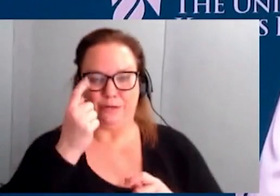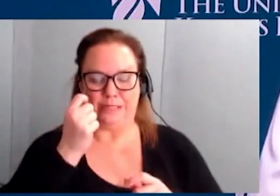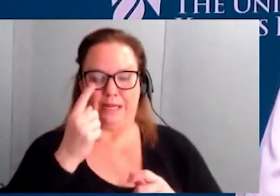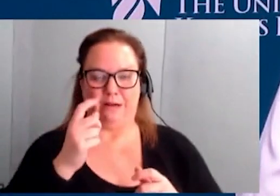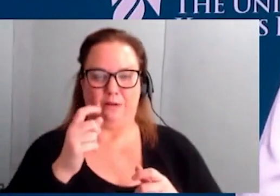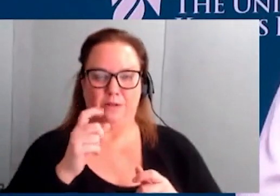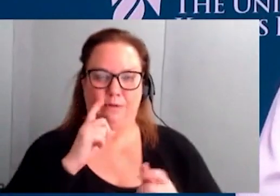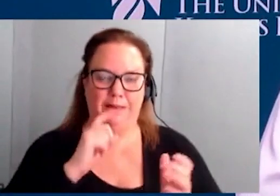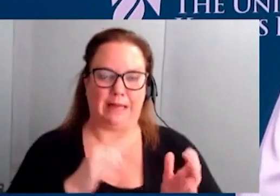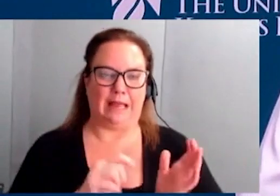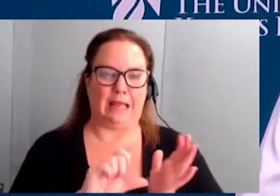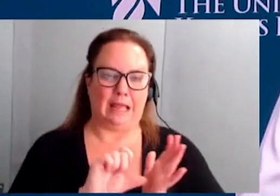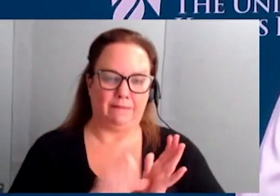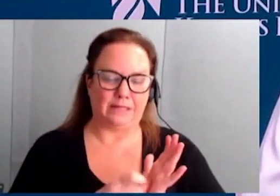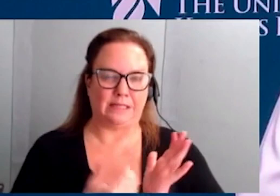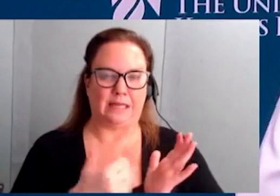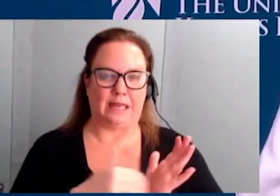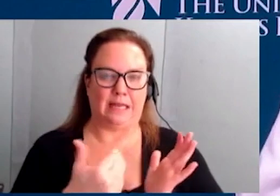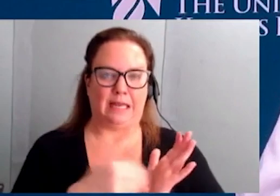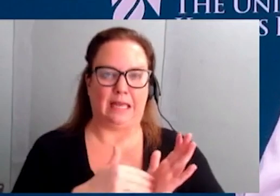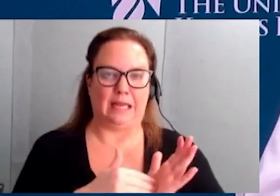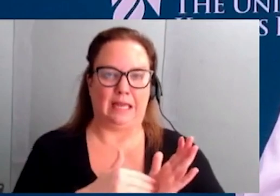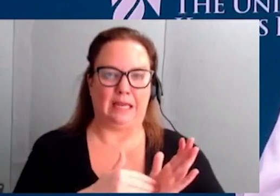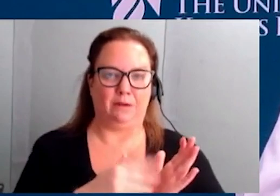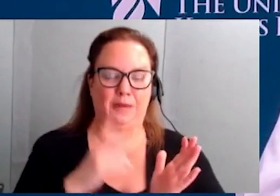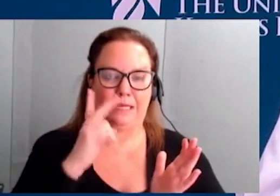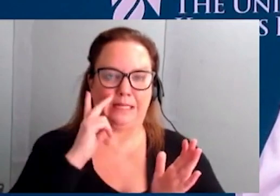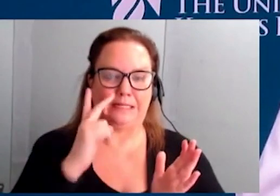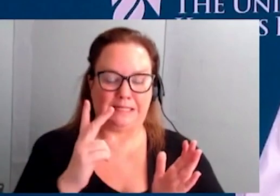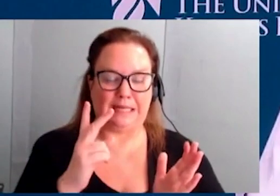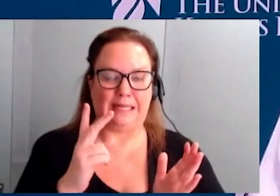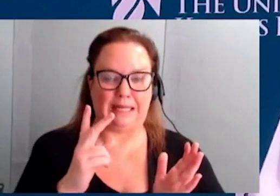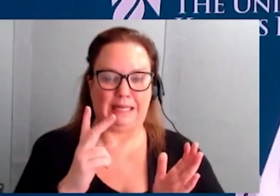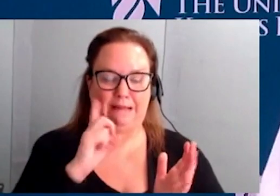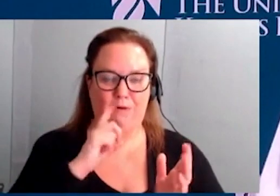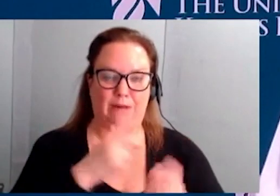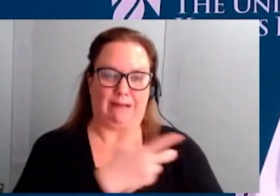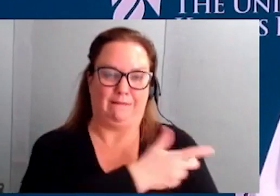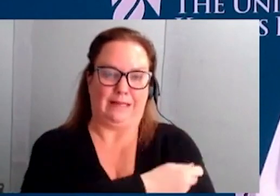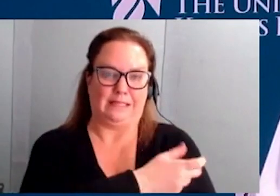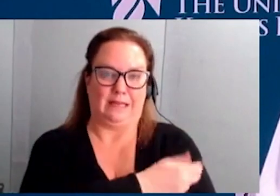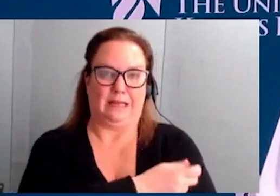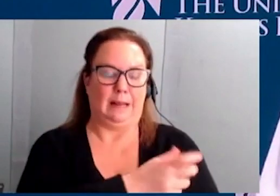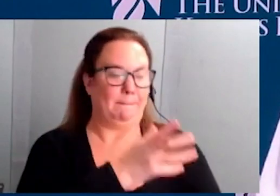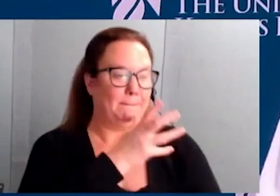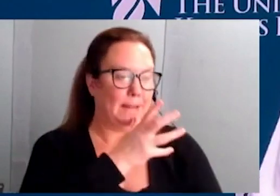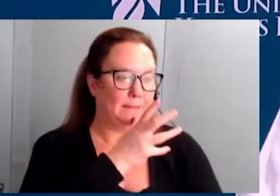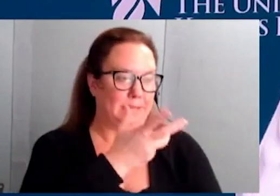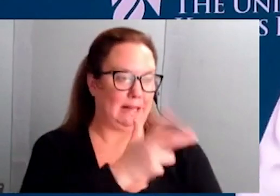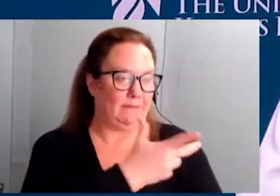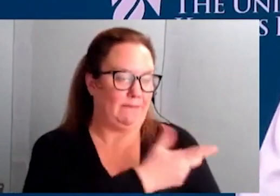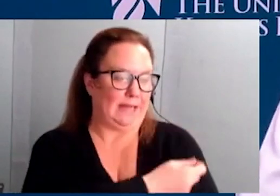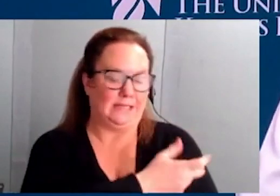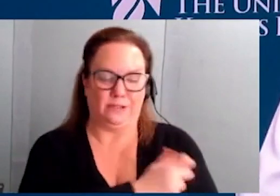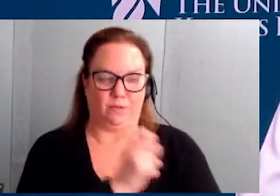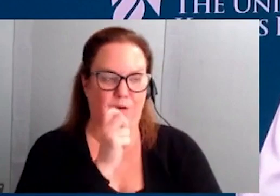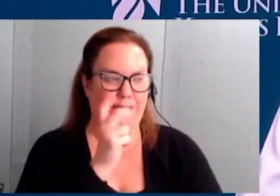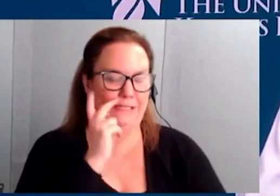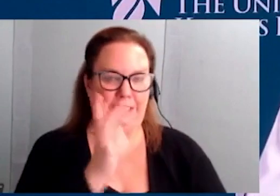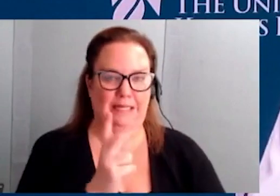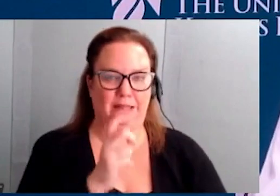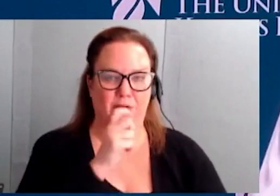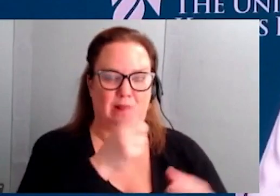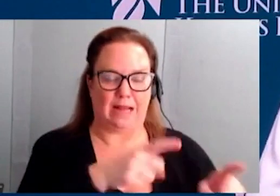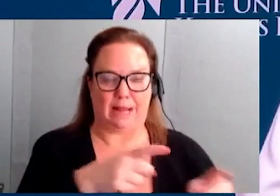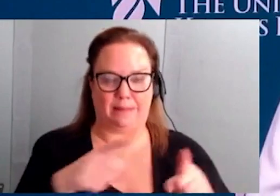on. I'm not seeing these things, and neither are my colleagues, in moms that are getting vaccinated. These things aren't happening.